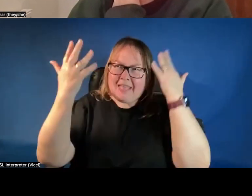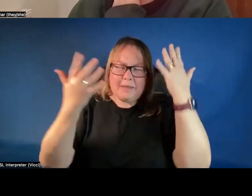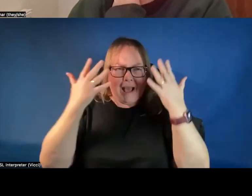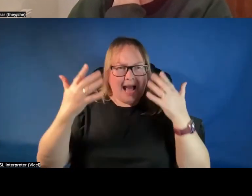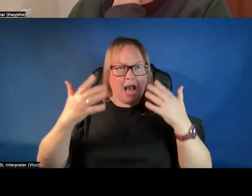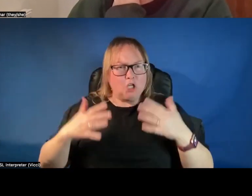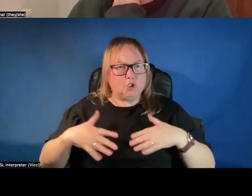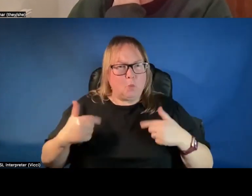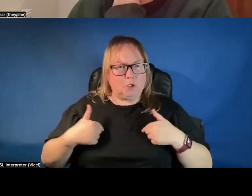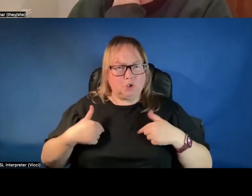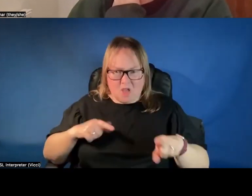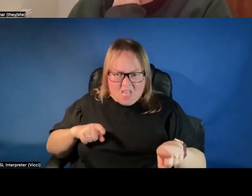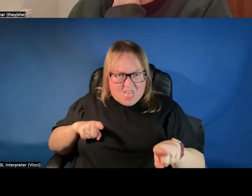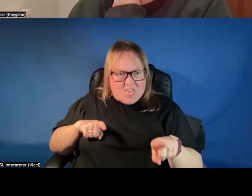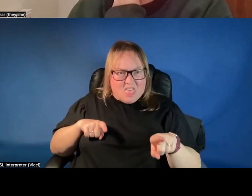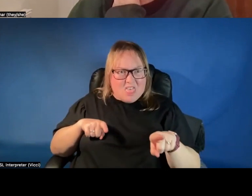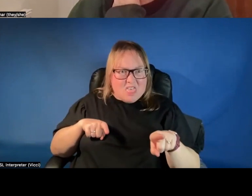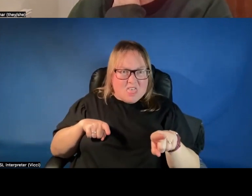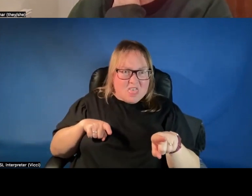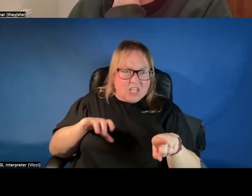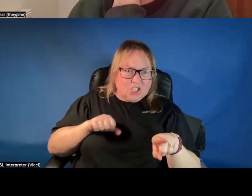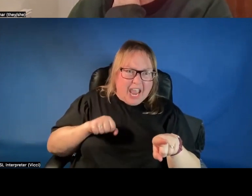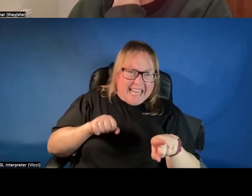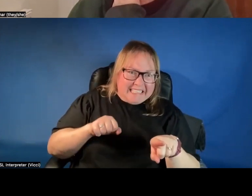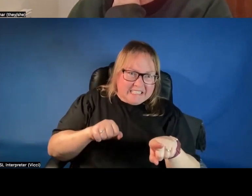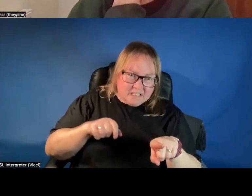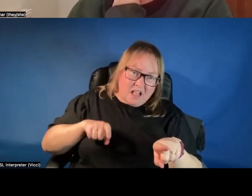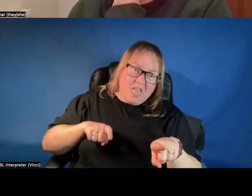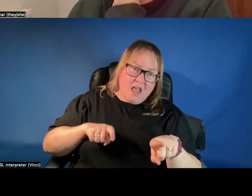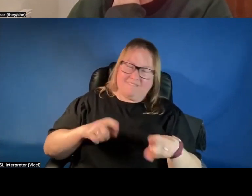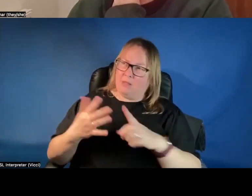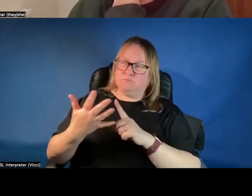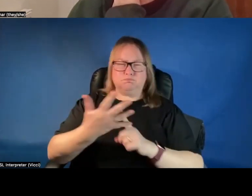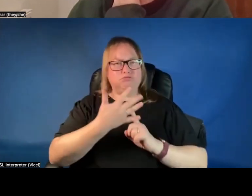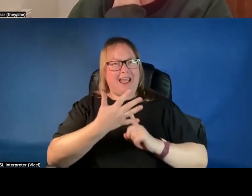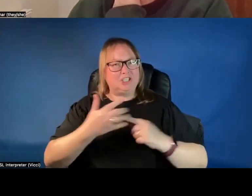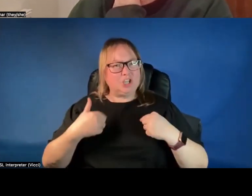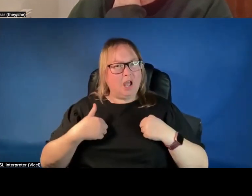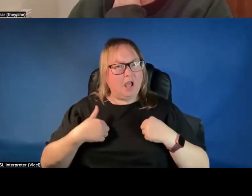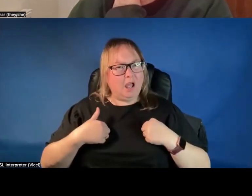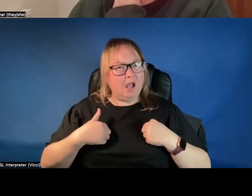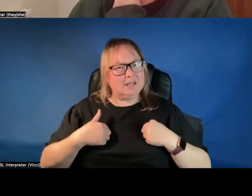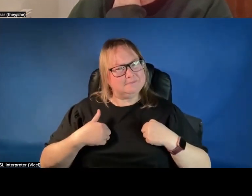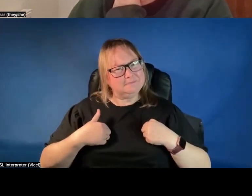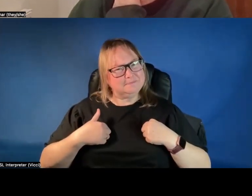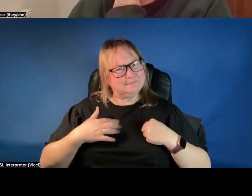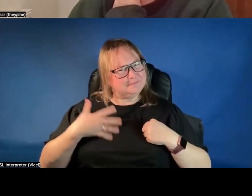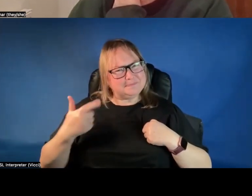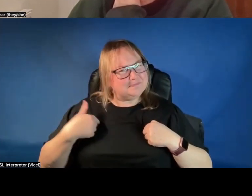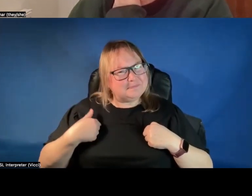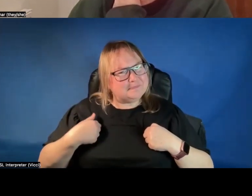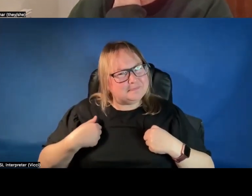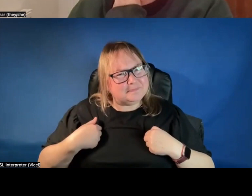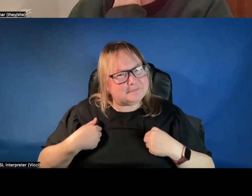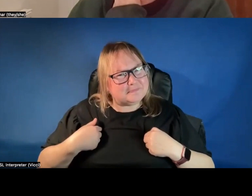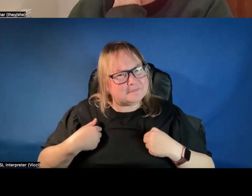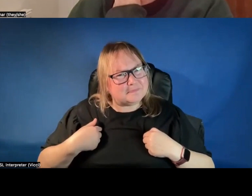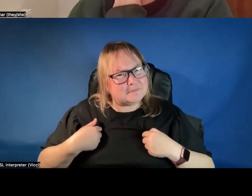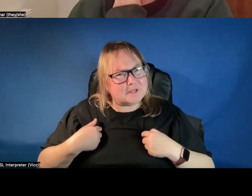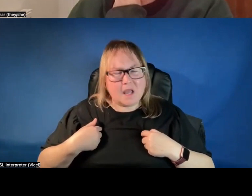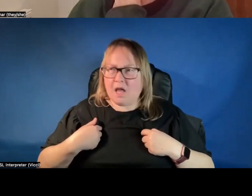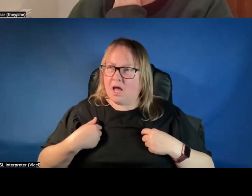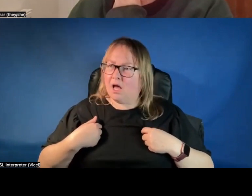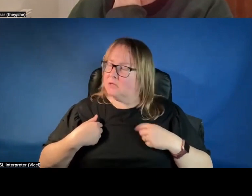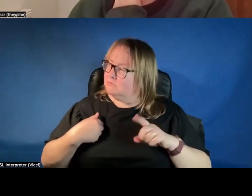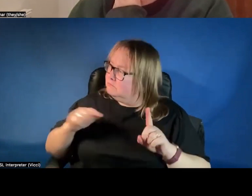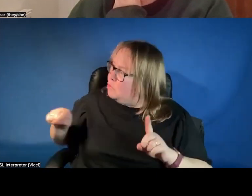the pressure to chase, to and if it means that nobody can be available, it means